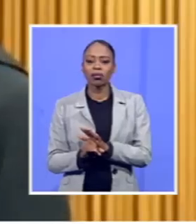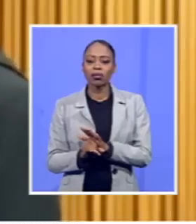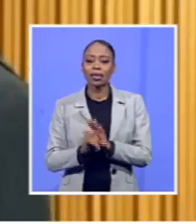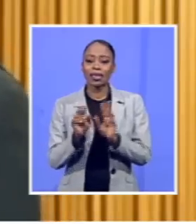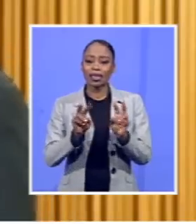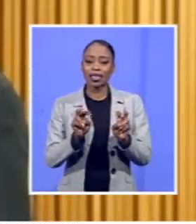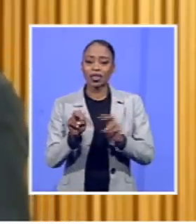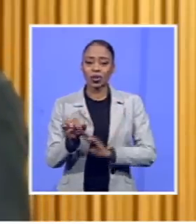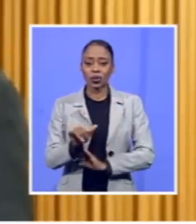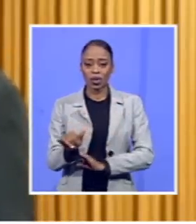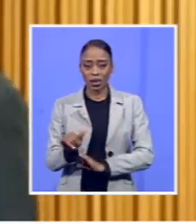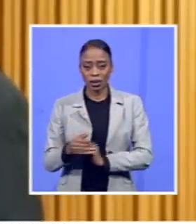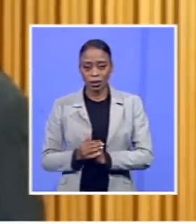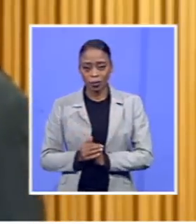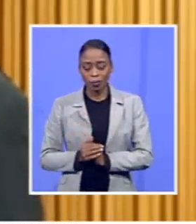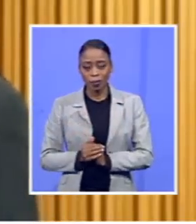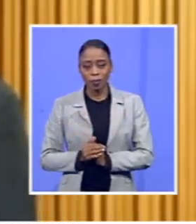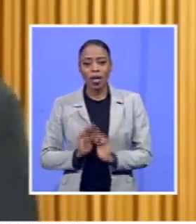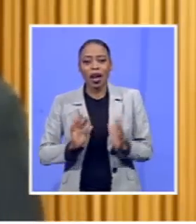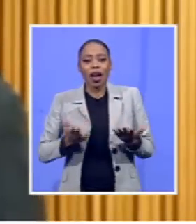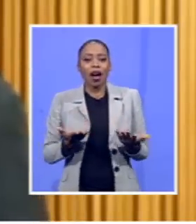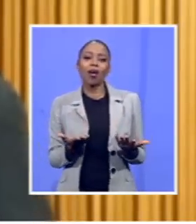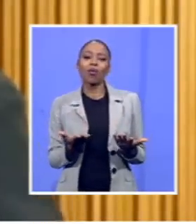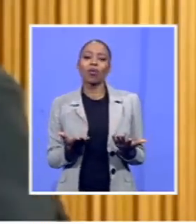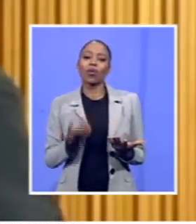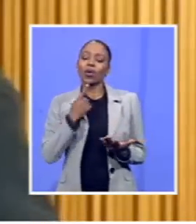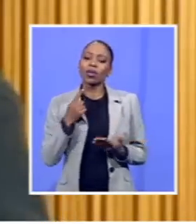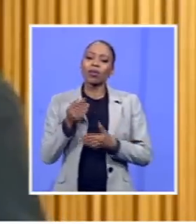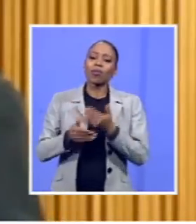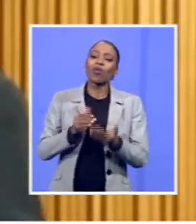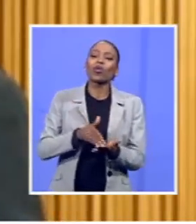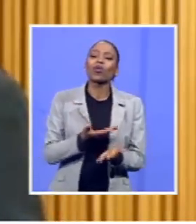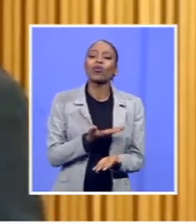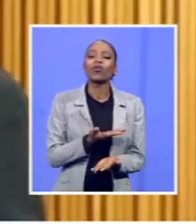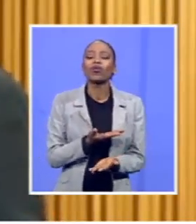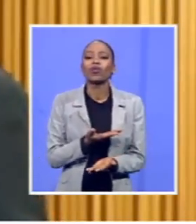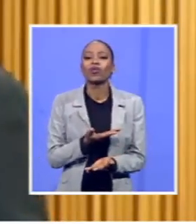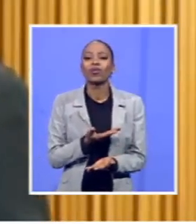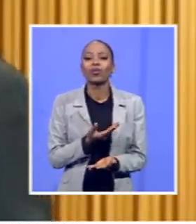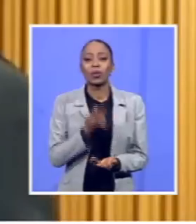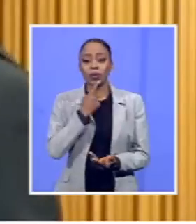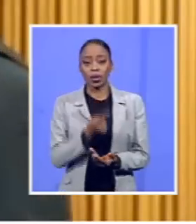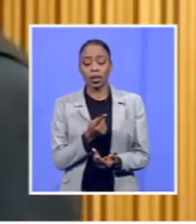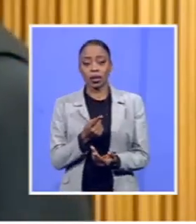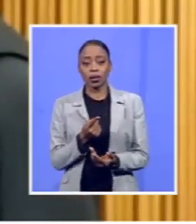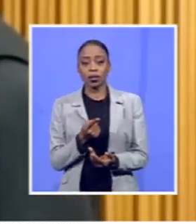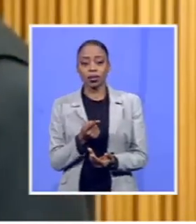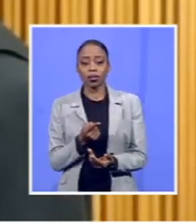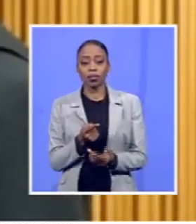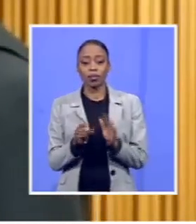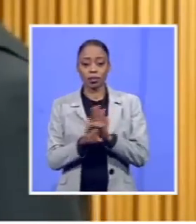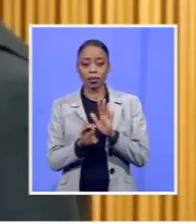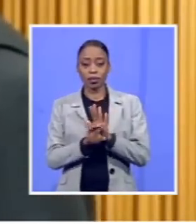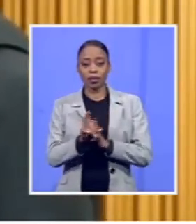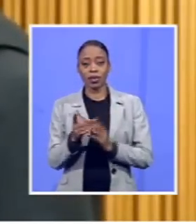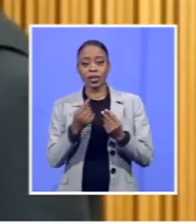issue, then how can you call them proceedings to remove? It's like saying, this example I